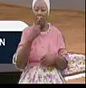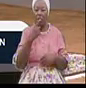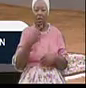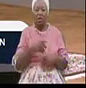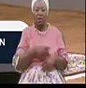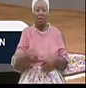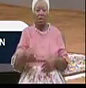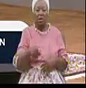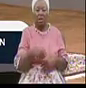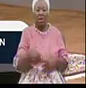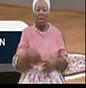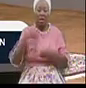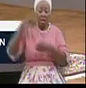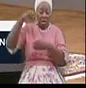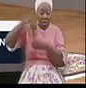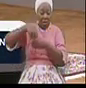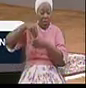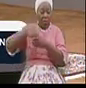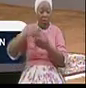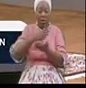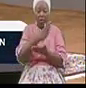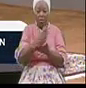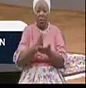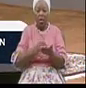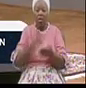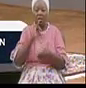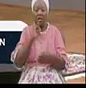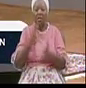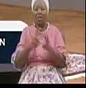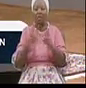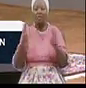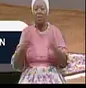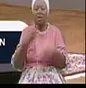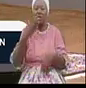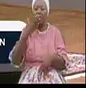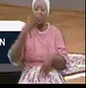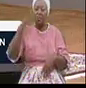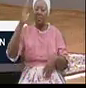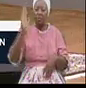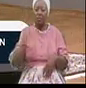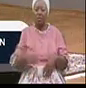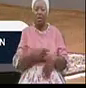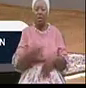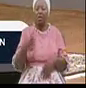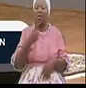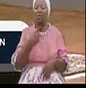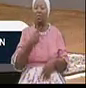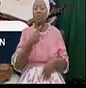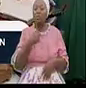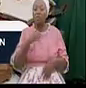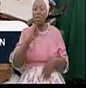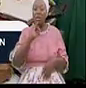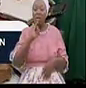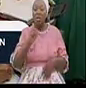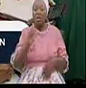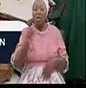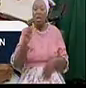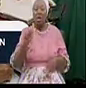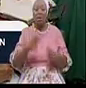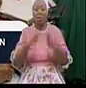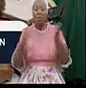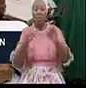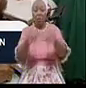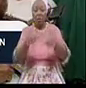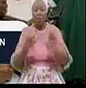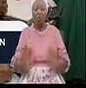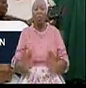inward part is very wickedness. Their throat is an open